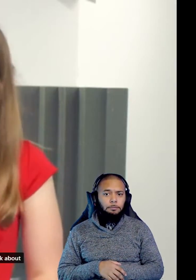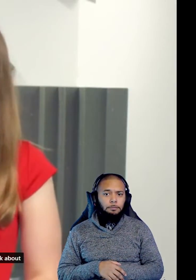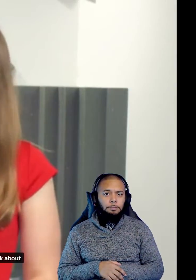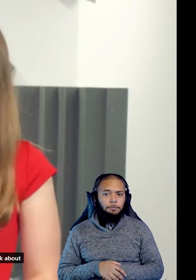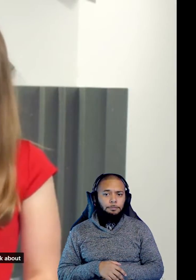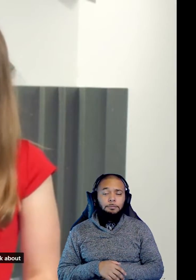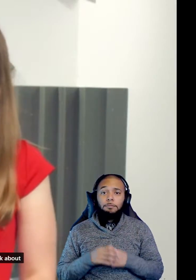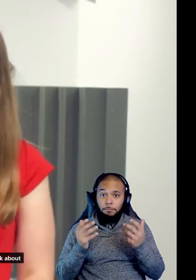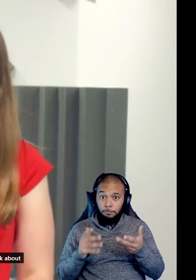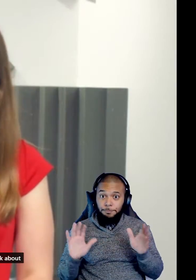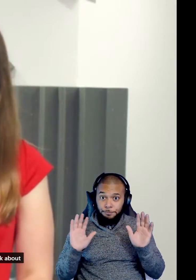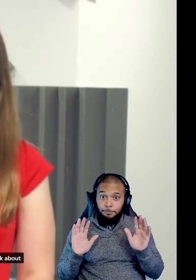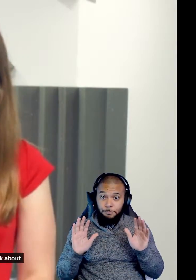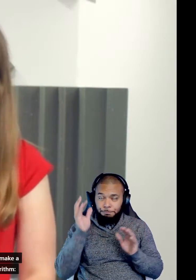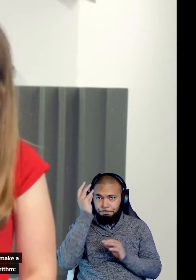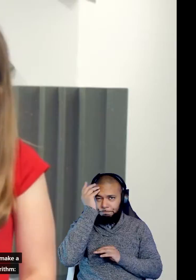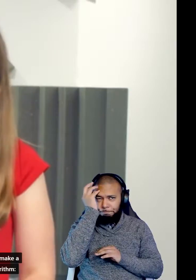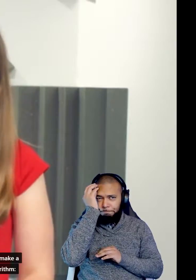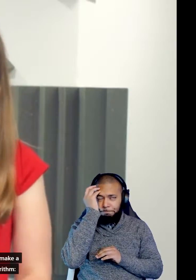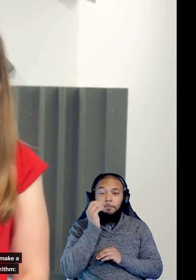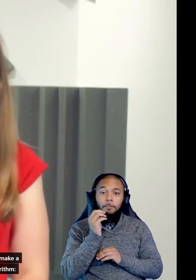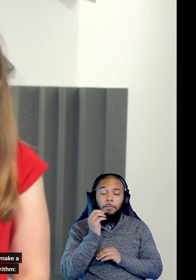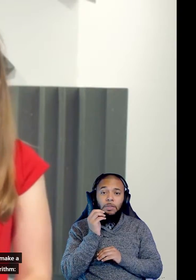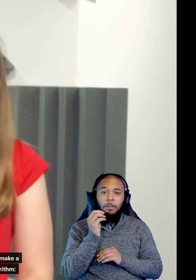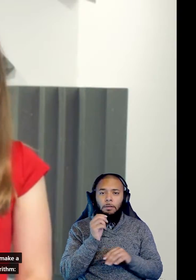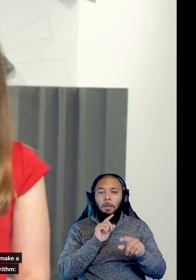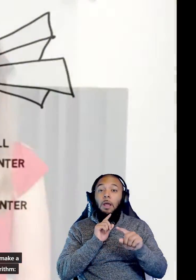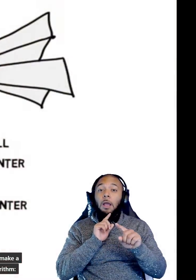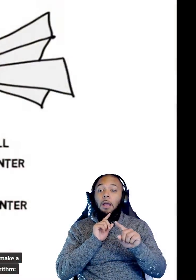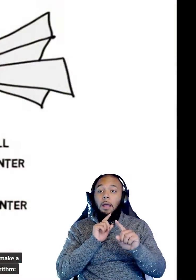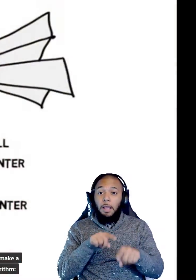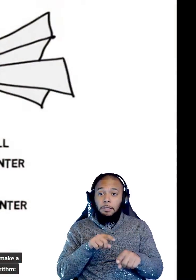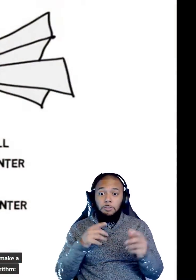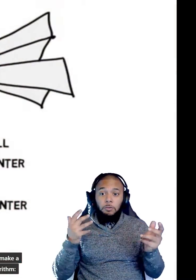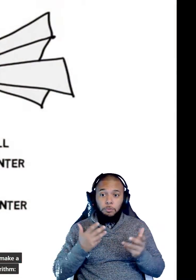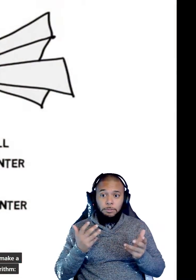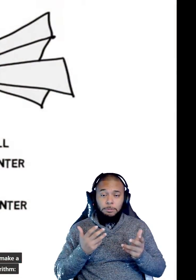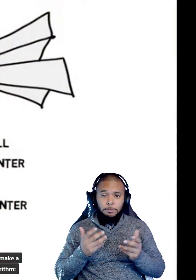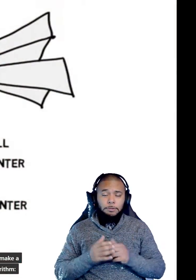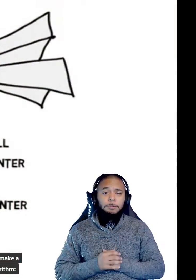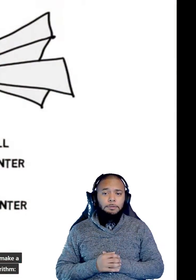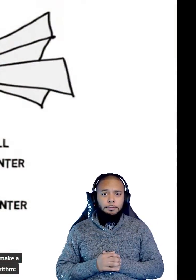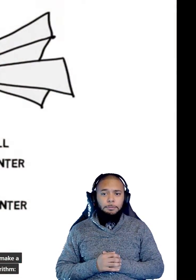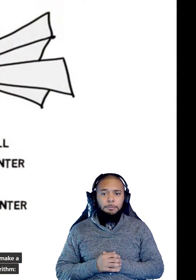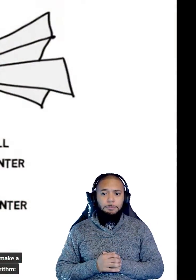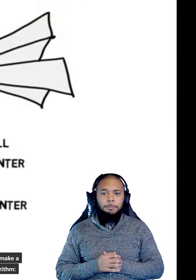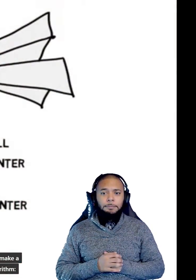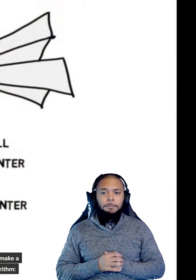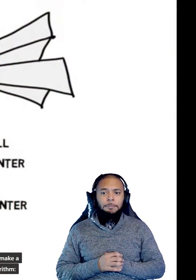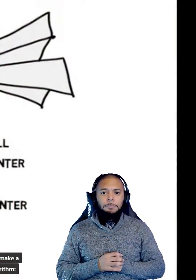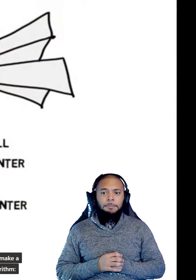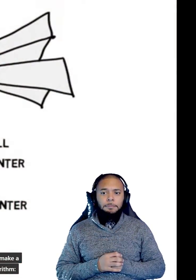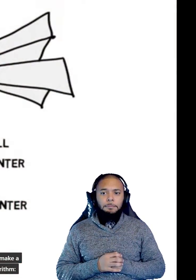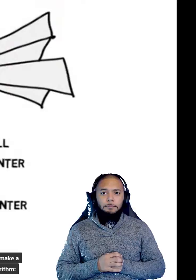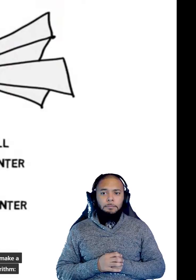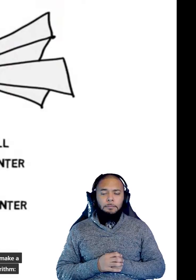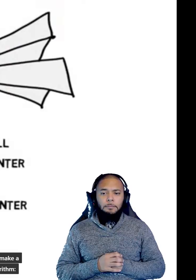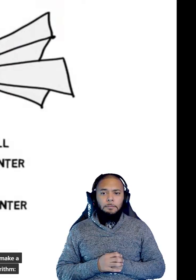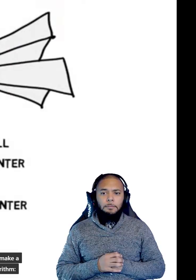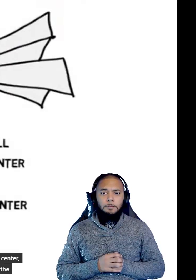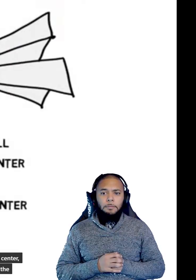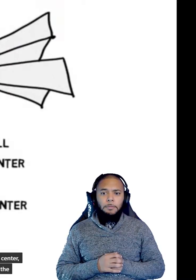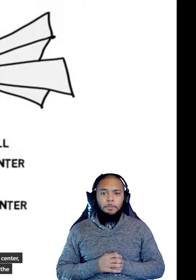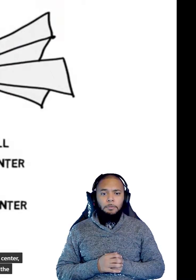Now that you've had some time to think about it, here is our algorithm for how to make a paper airplane. Our